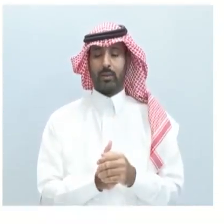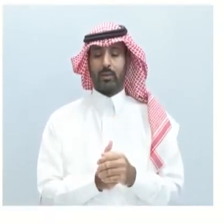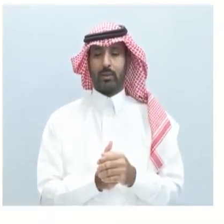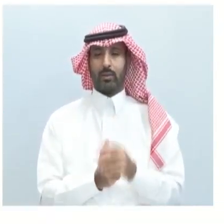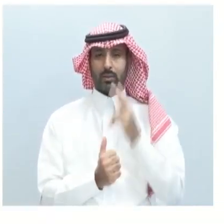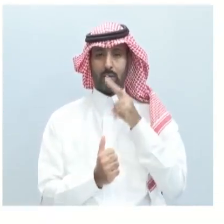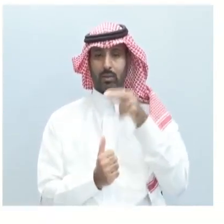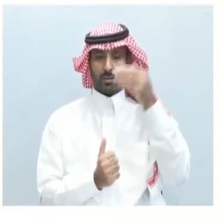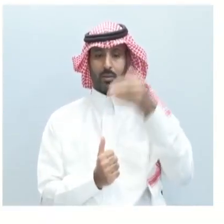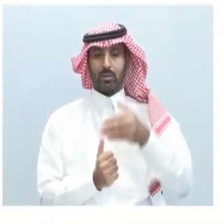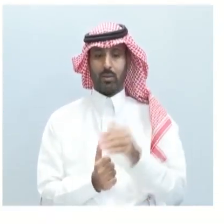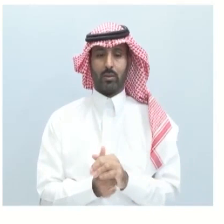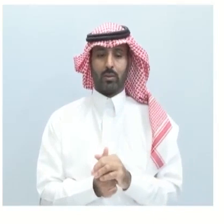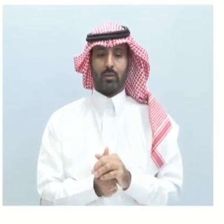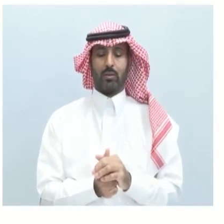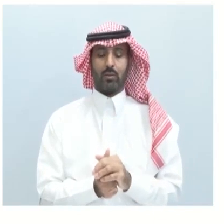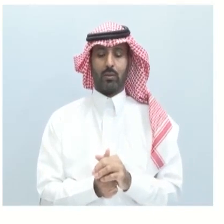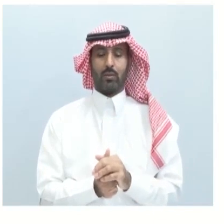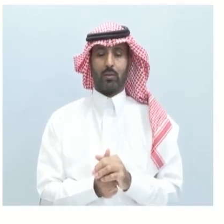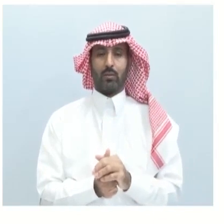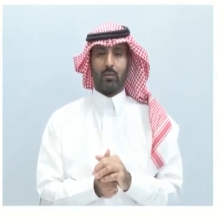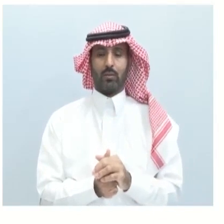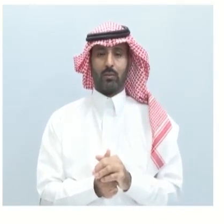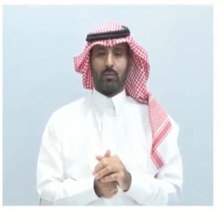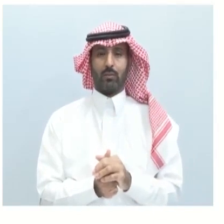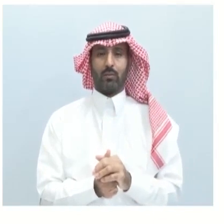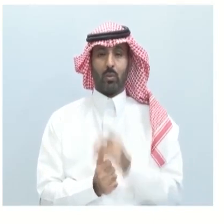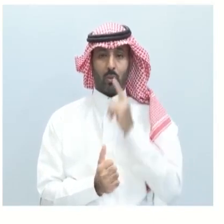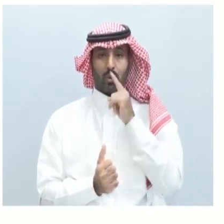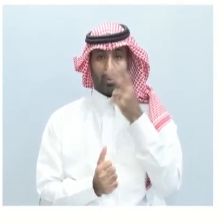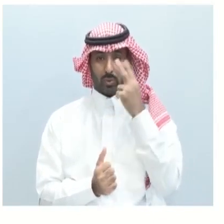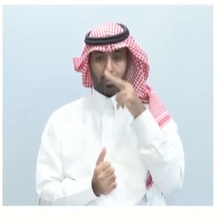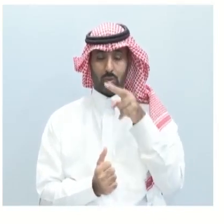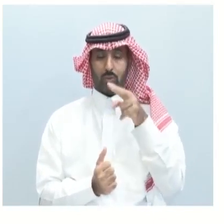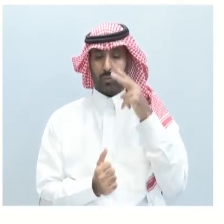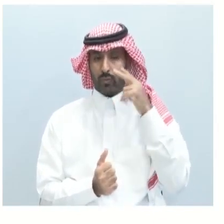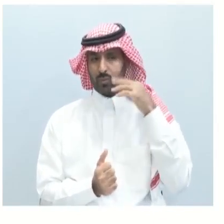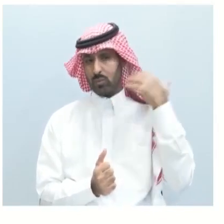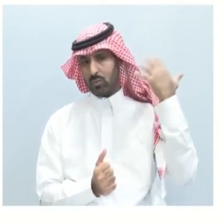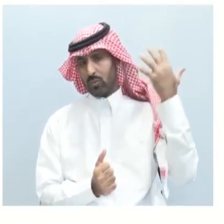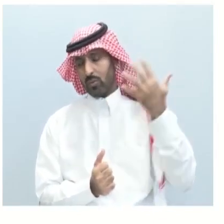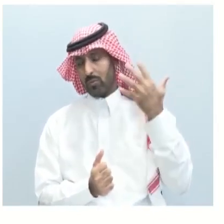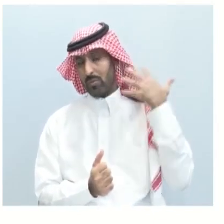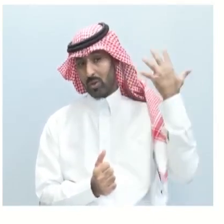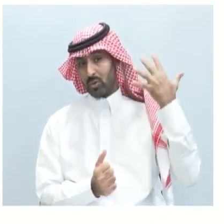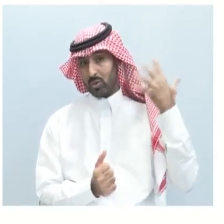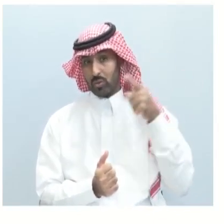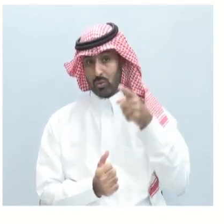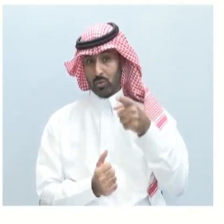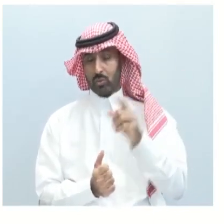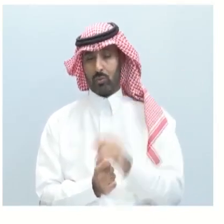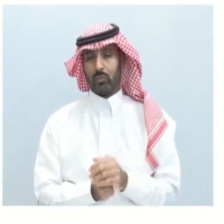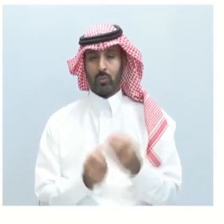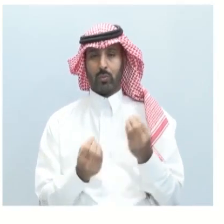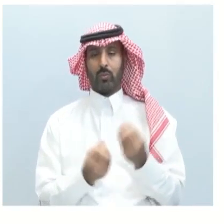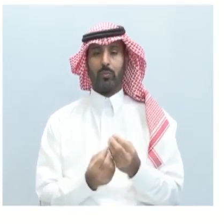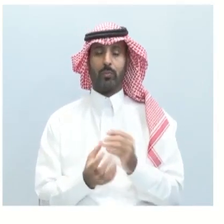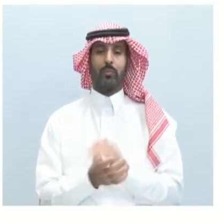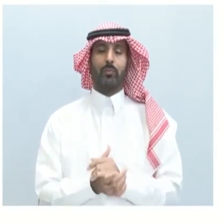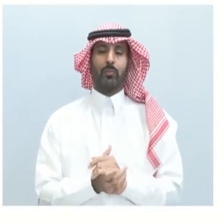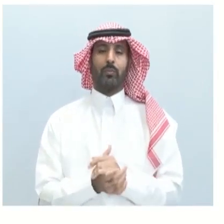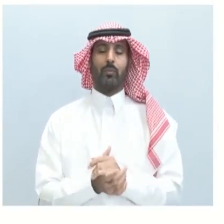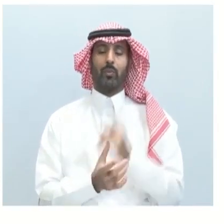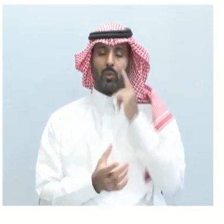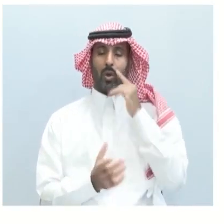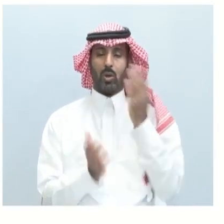Now, let's just think a little bit. I want you to visualize or imagine with me. Imagine you